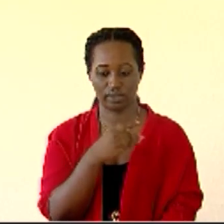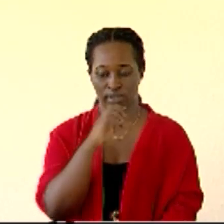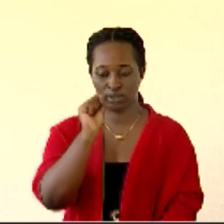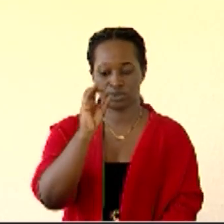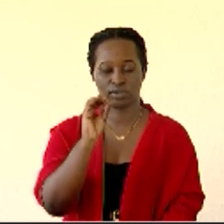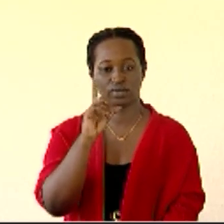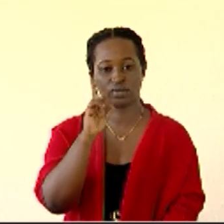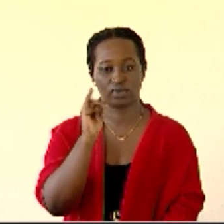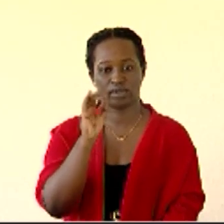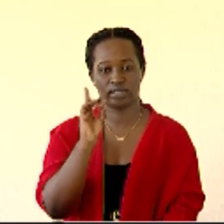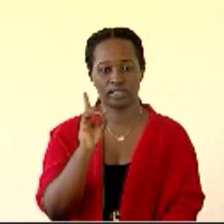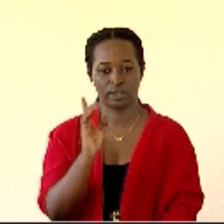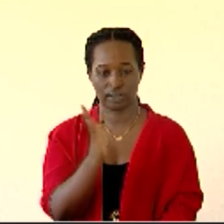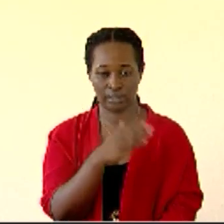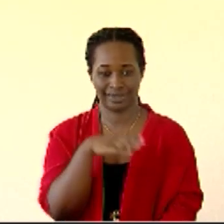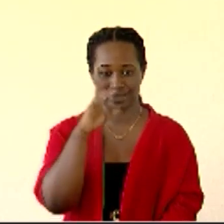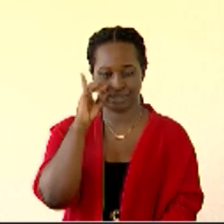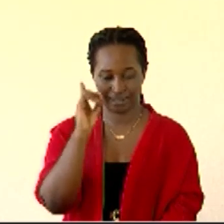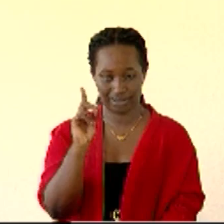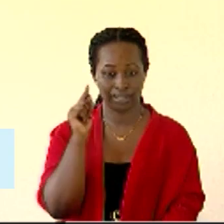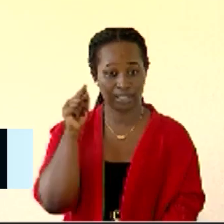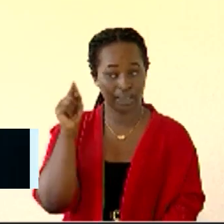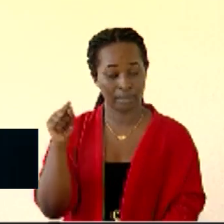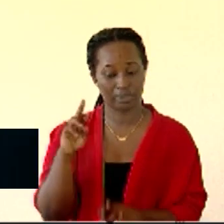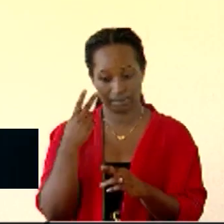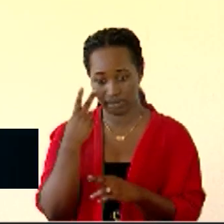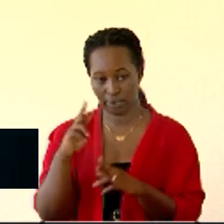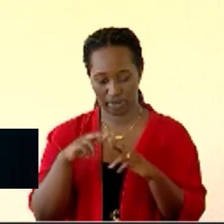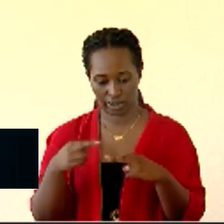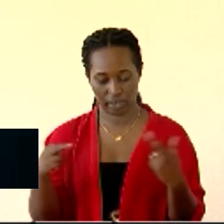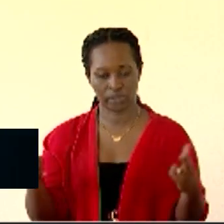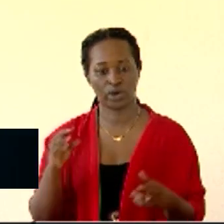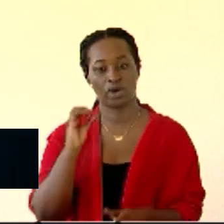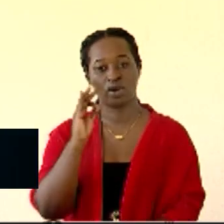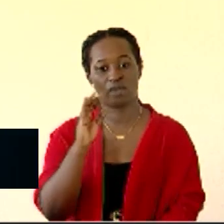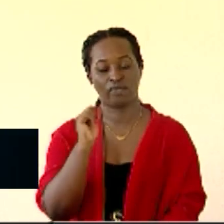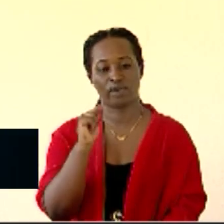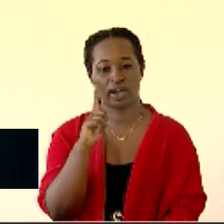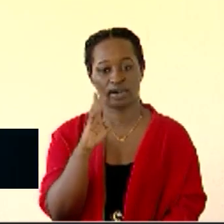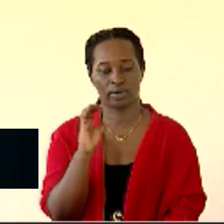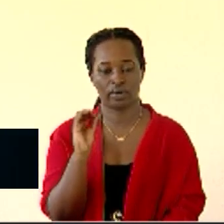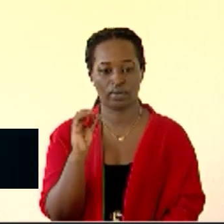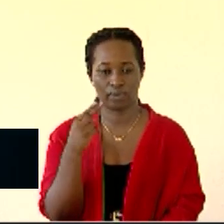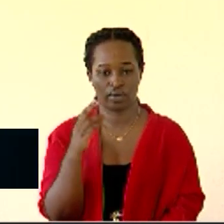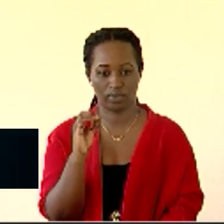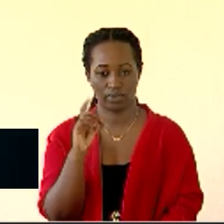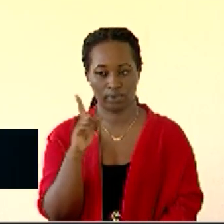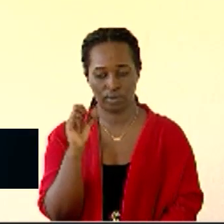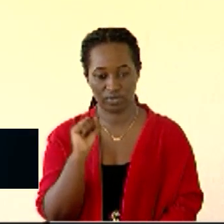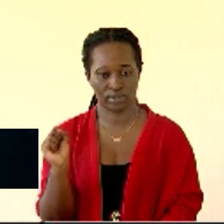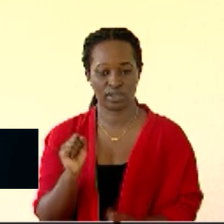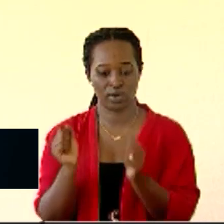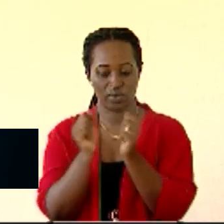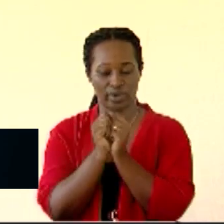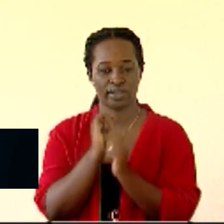the reactions of alcohols, carbonyl compounds, with iodine